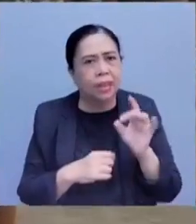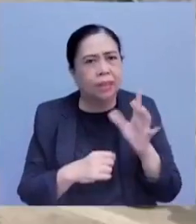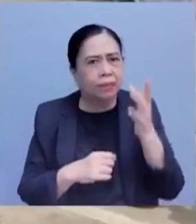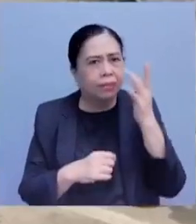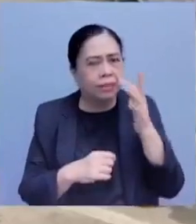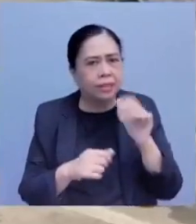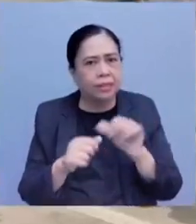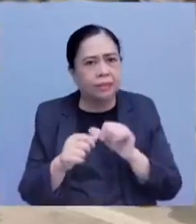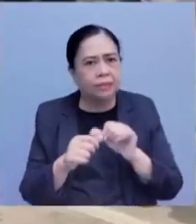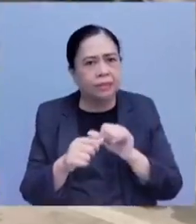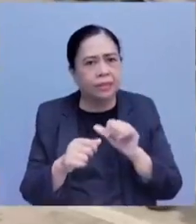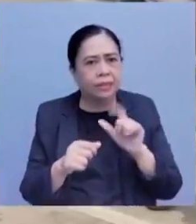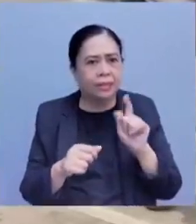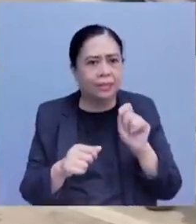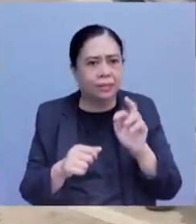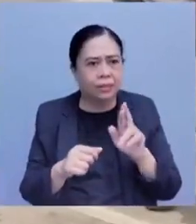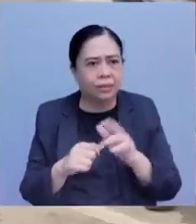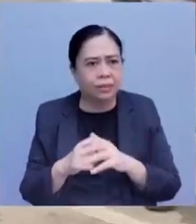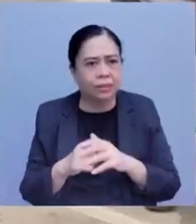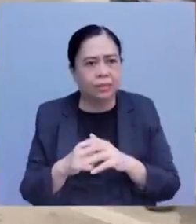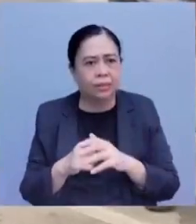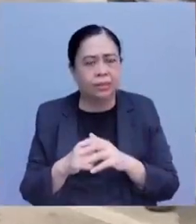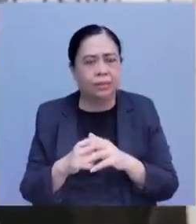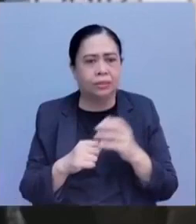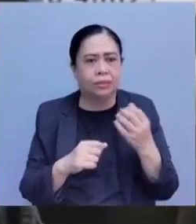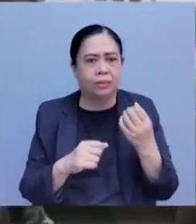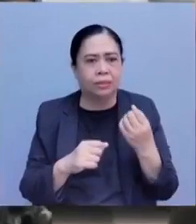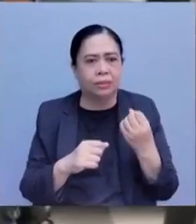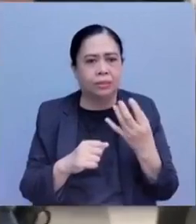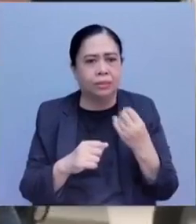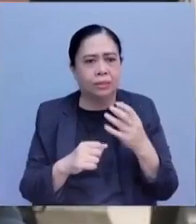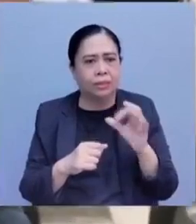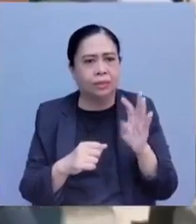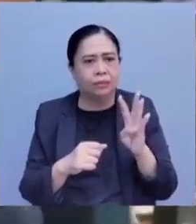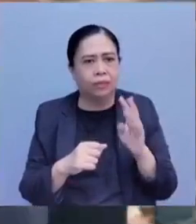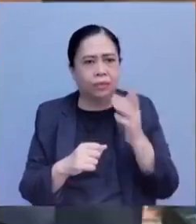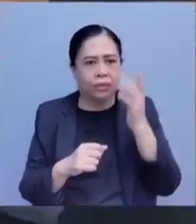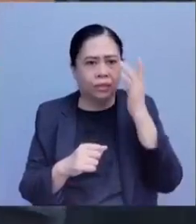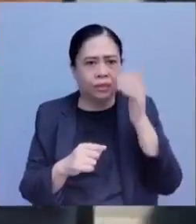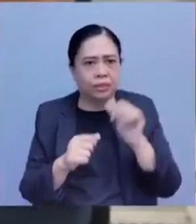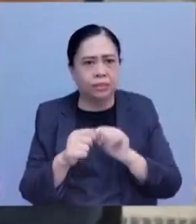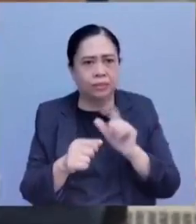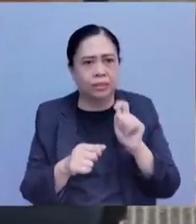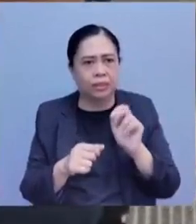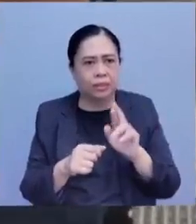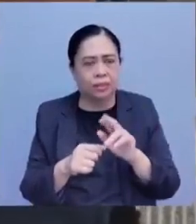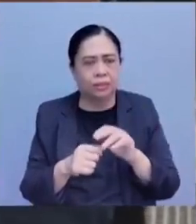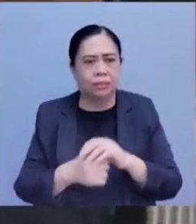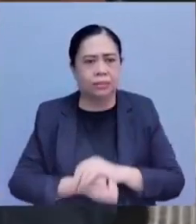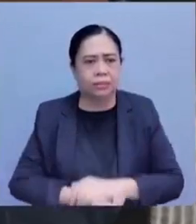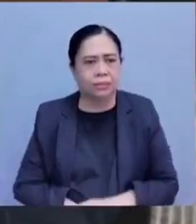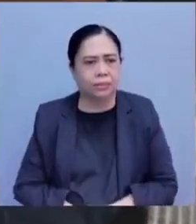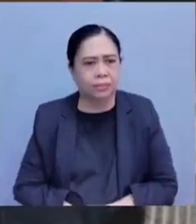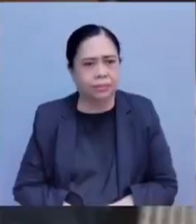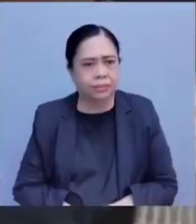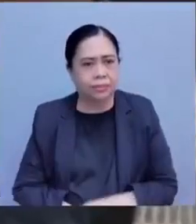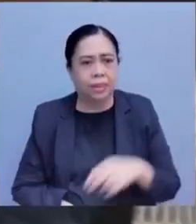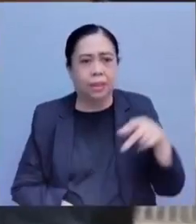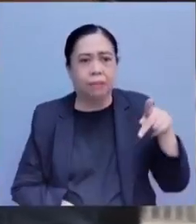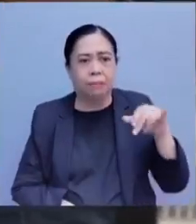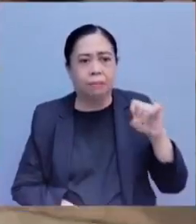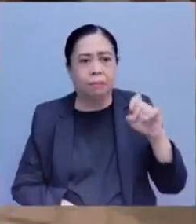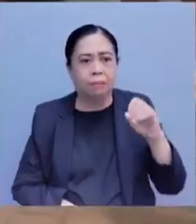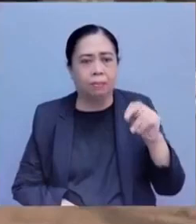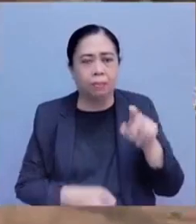liter for gasoline, and 15 pesos and 94 centavos per liter for kerosene. Piston has also announced